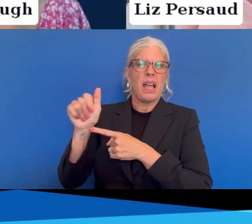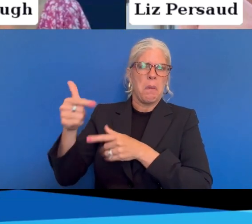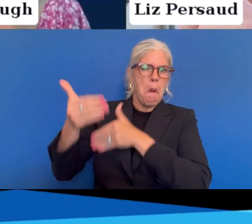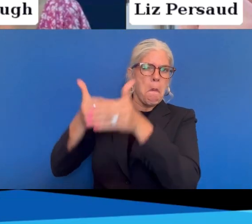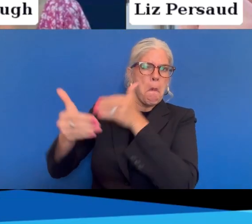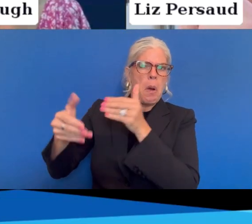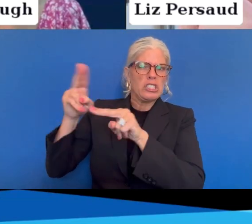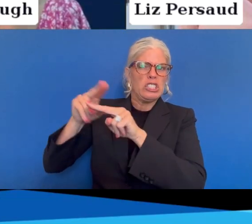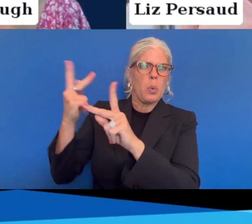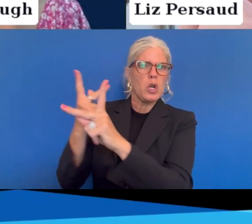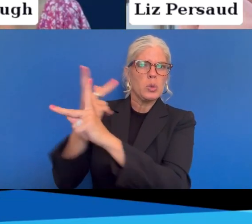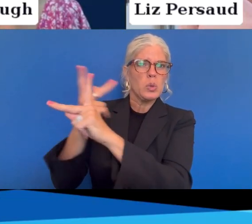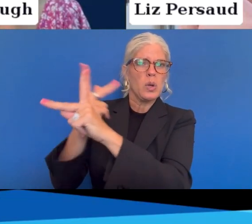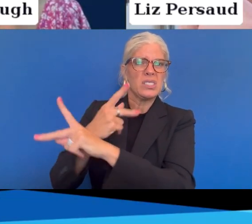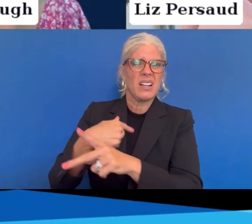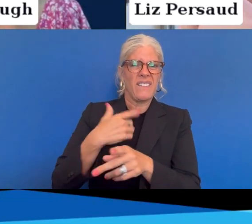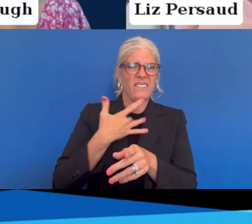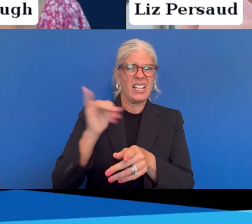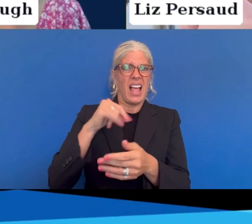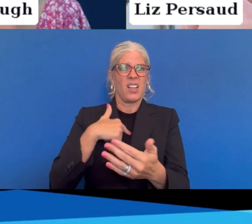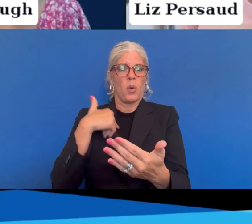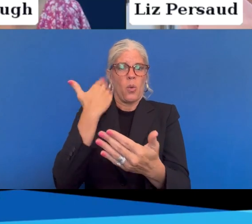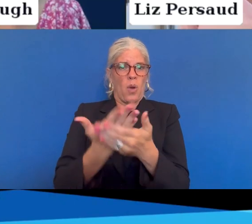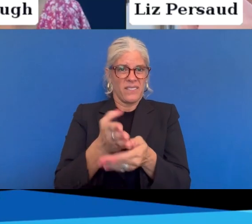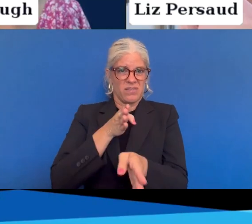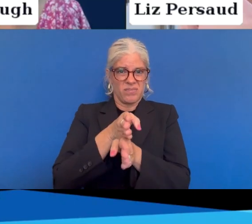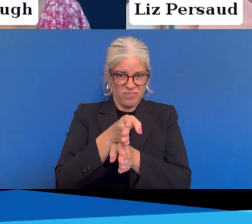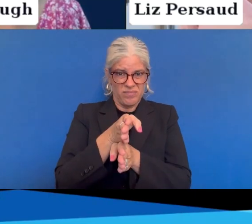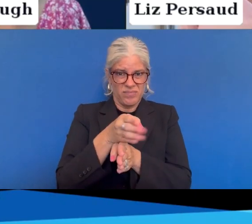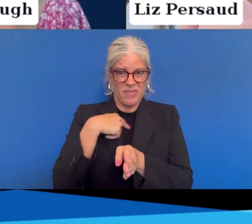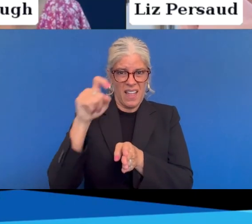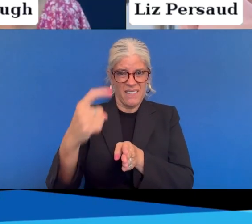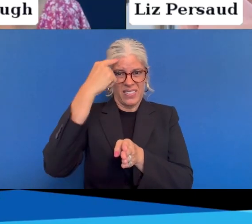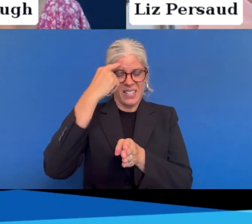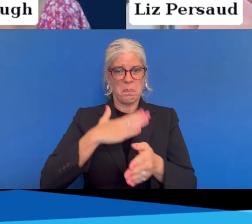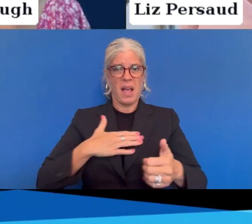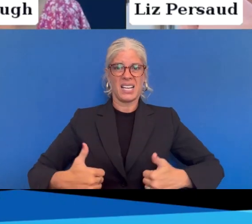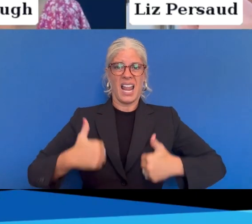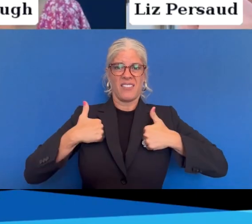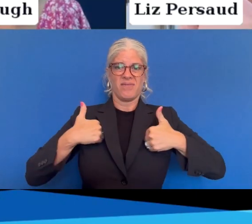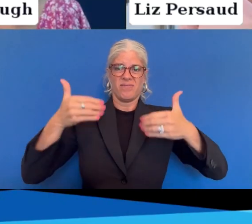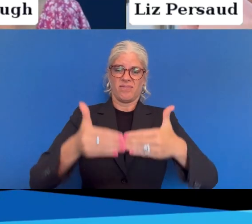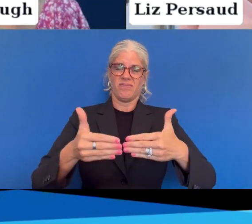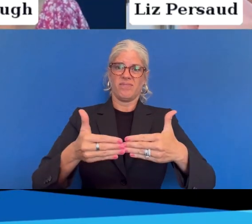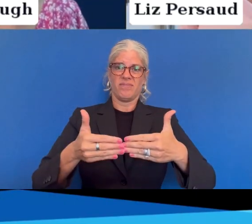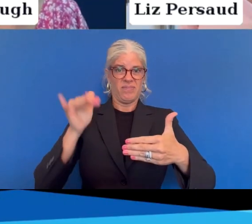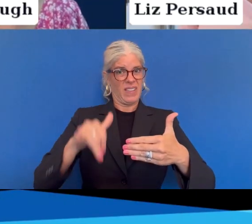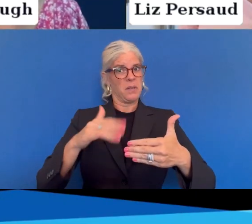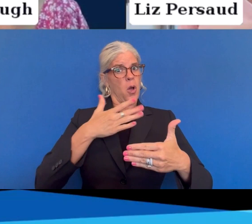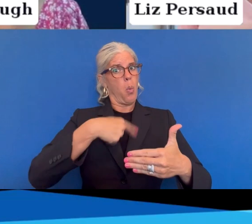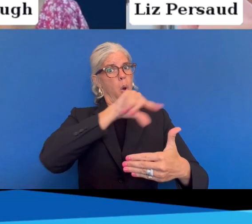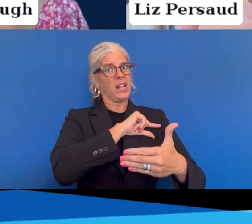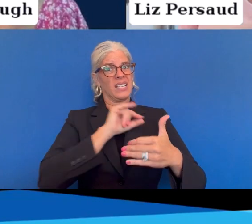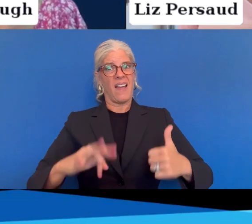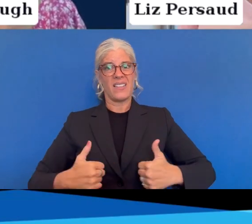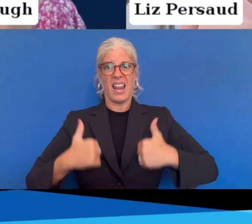with Ben. I was deathly afraid that this was progressing SMA more than anything.